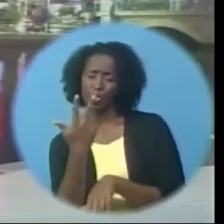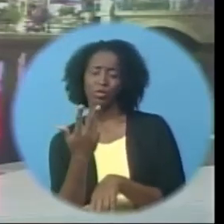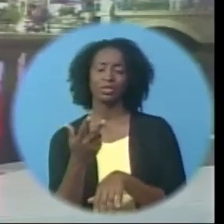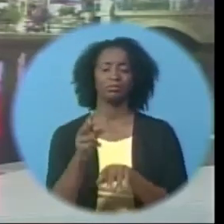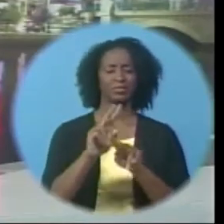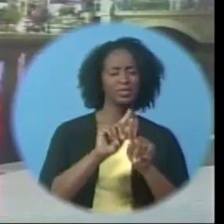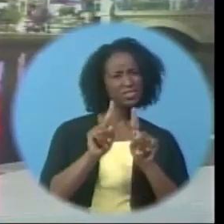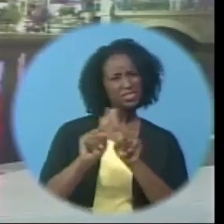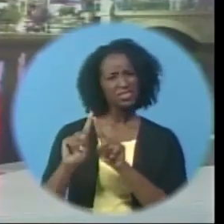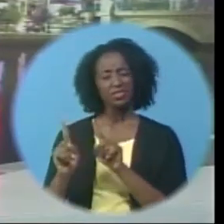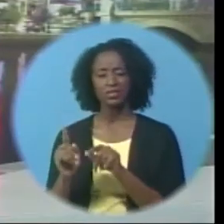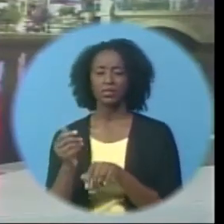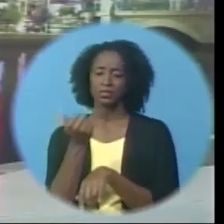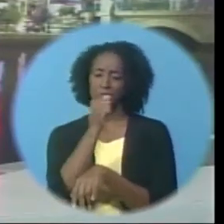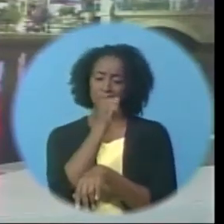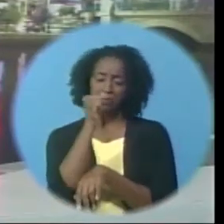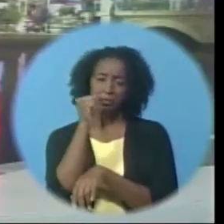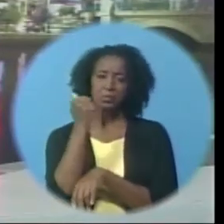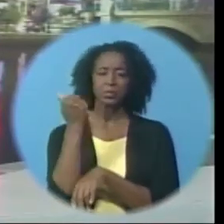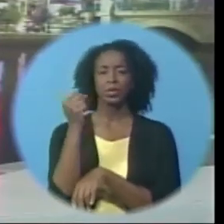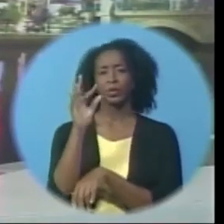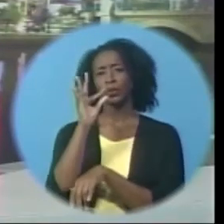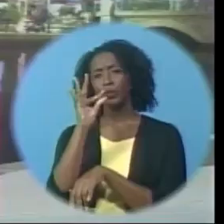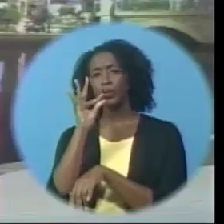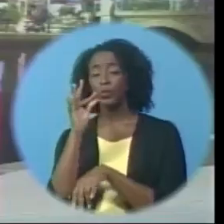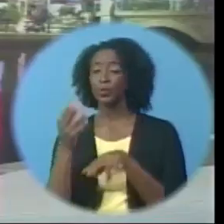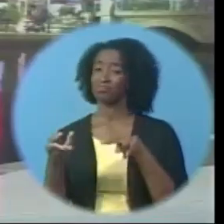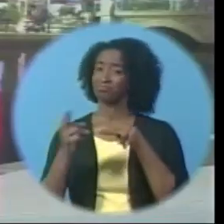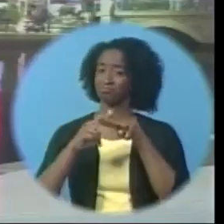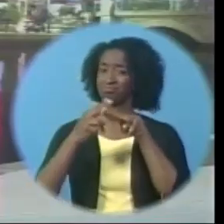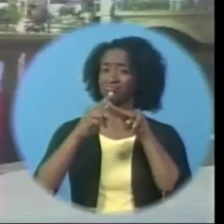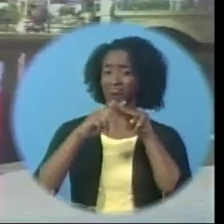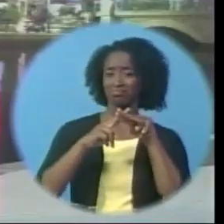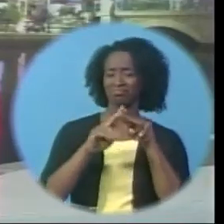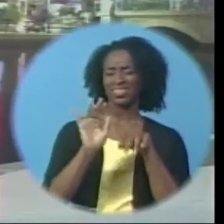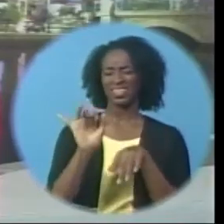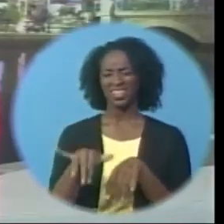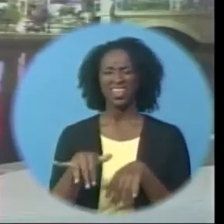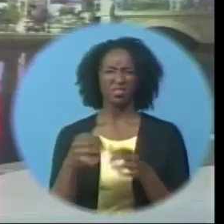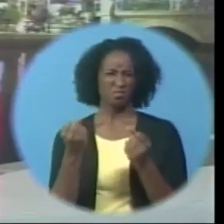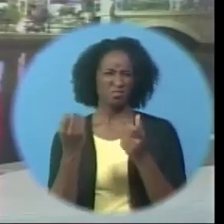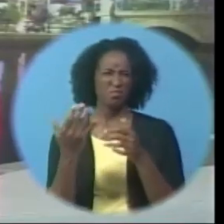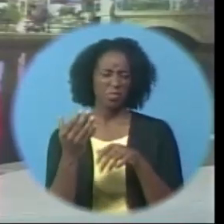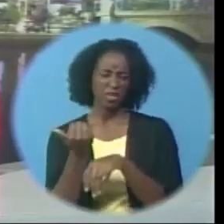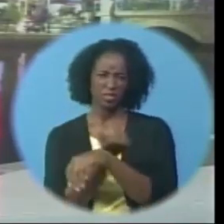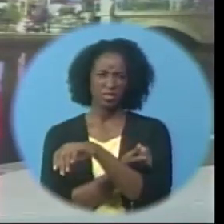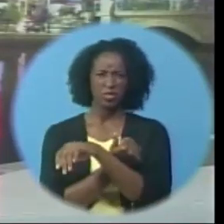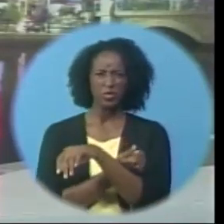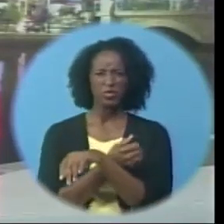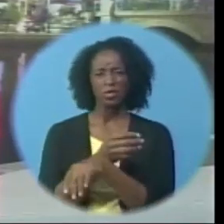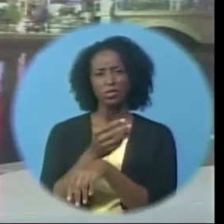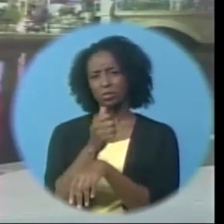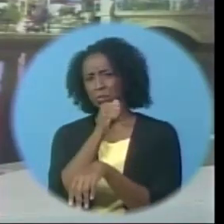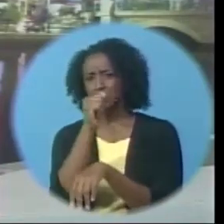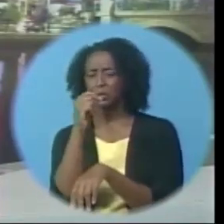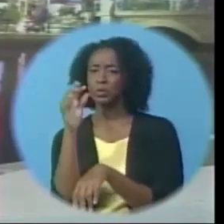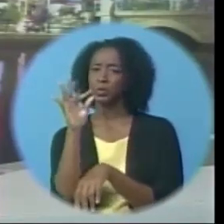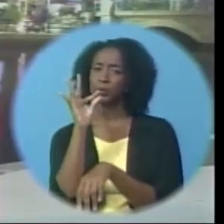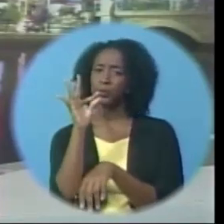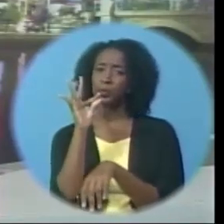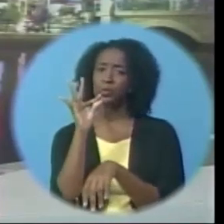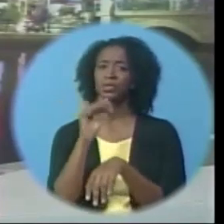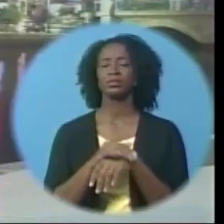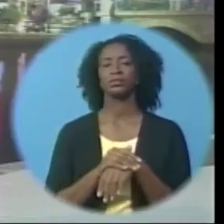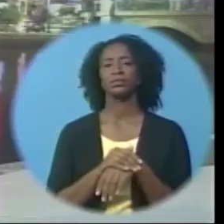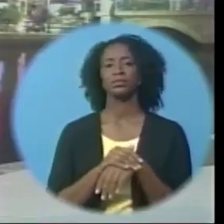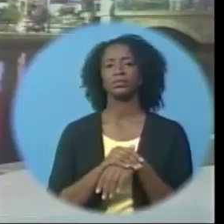one illegal drug for recreational use is increasing. The trend is also referred to as polysubstance abuse and is one